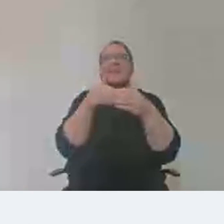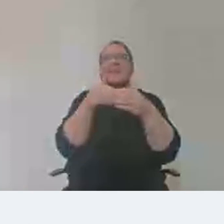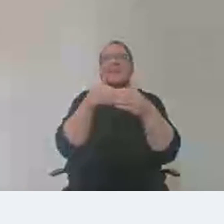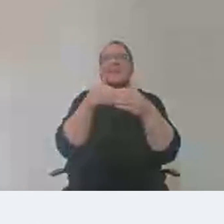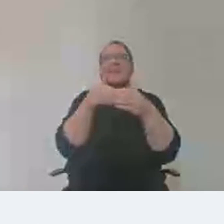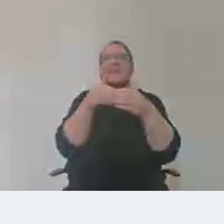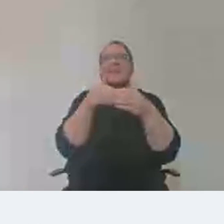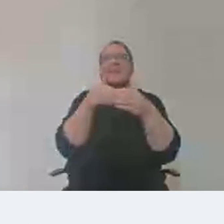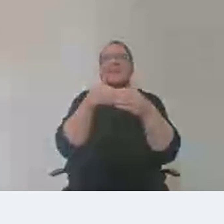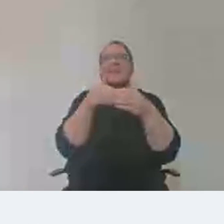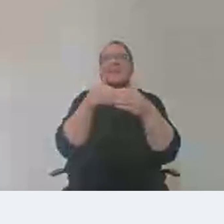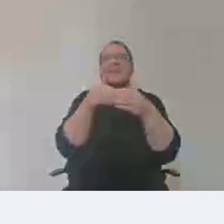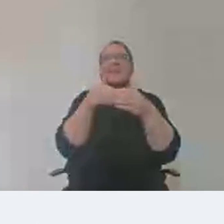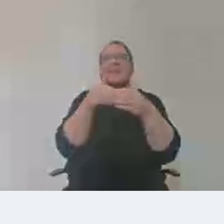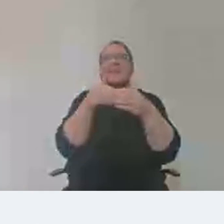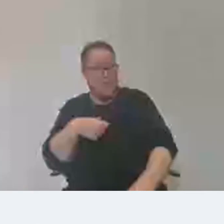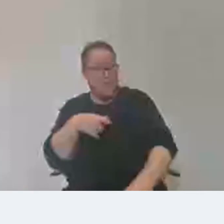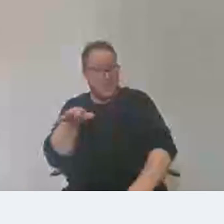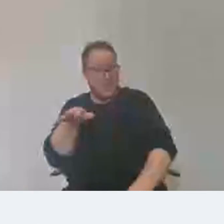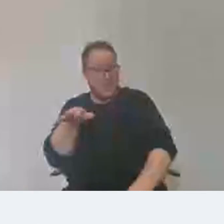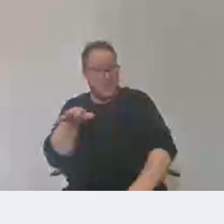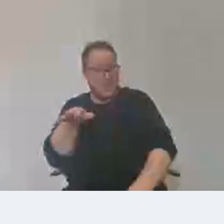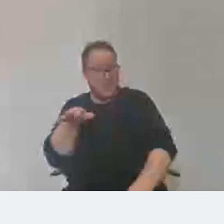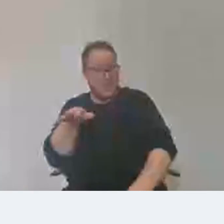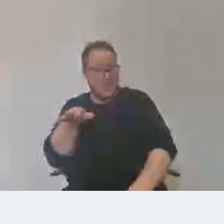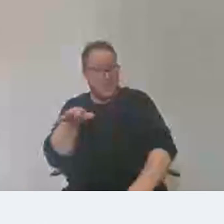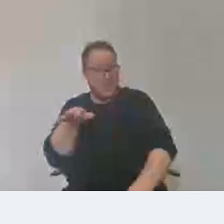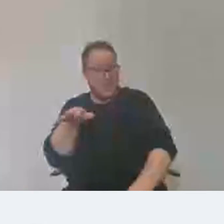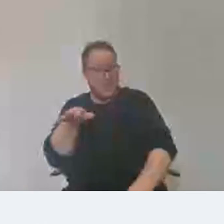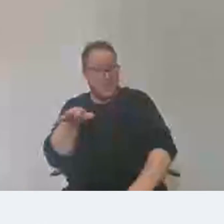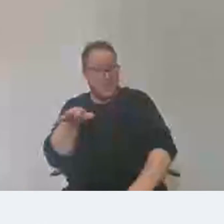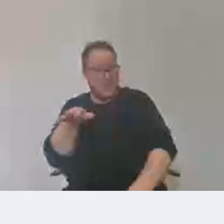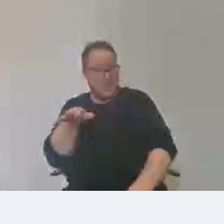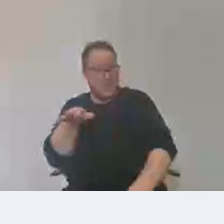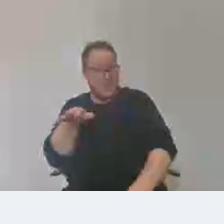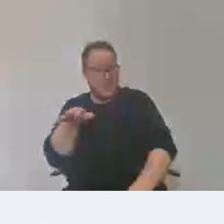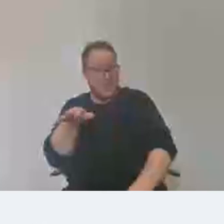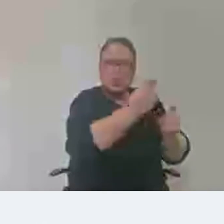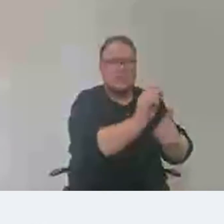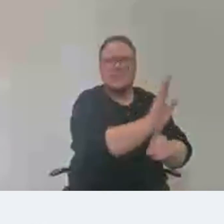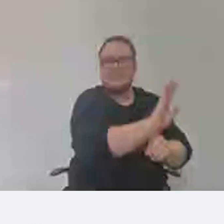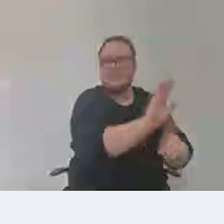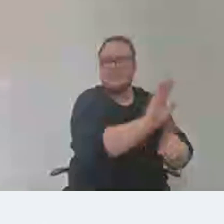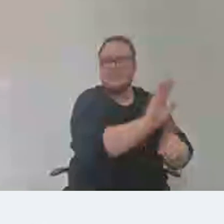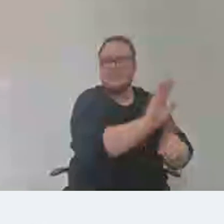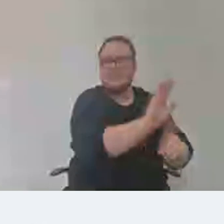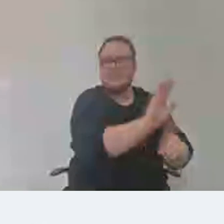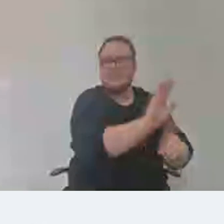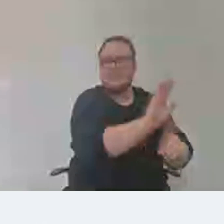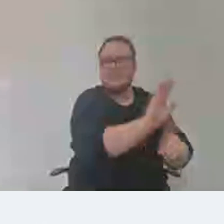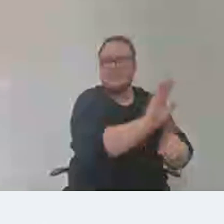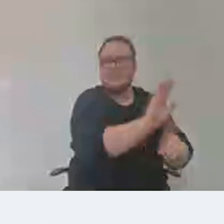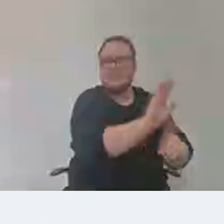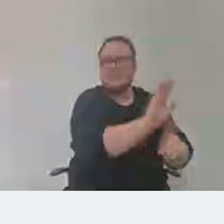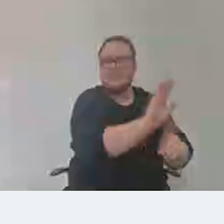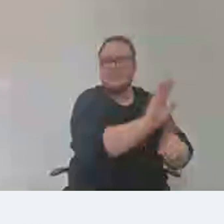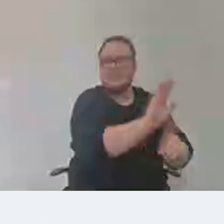leadership role there, but actually it's going to involve a wider multidisciplinary team to be able to deliver the services. What we need to do is